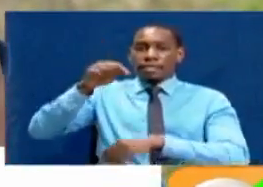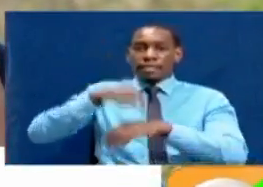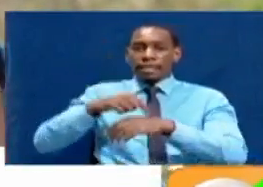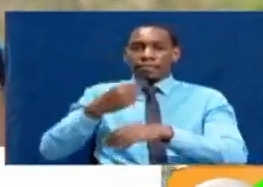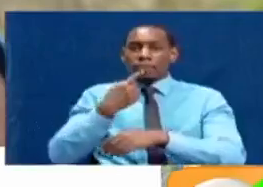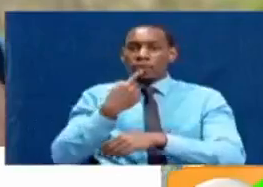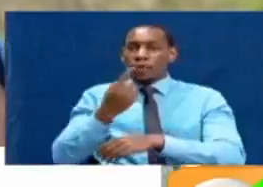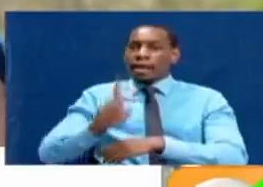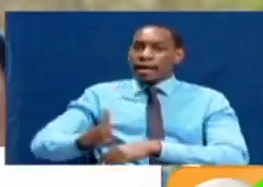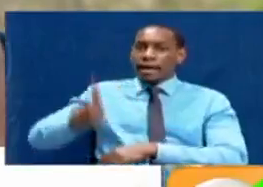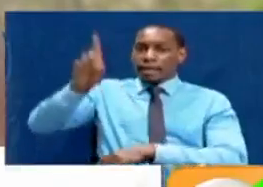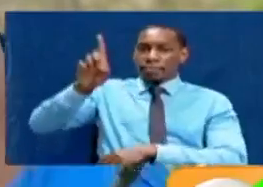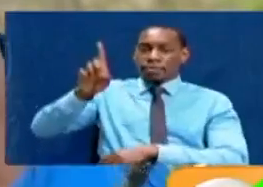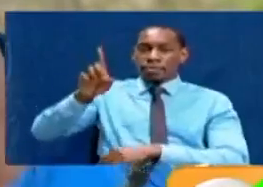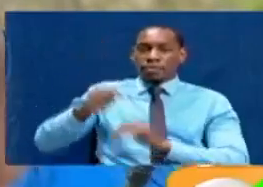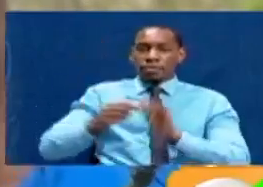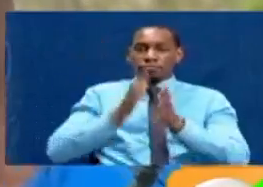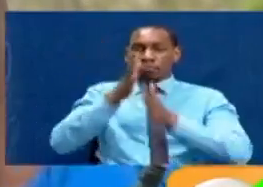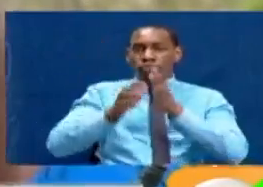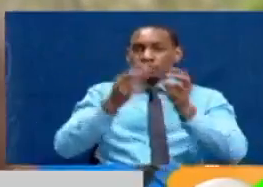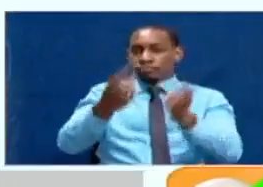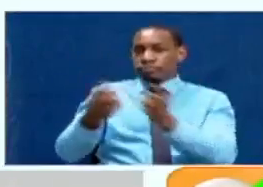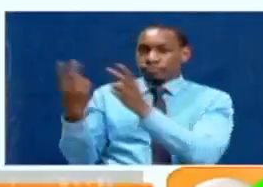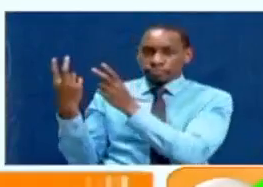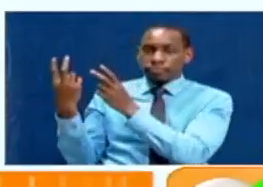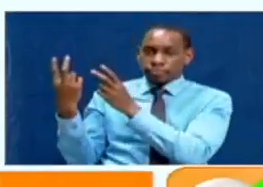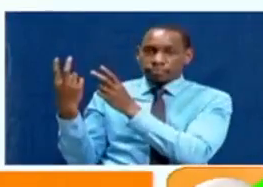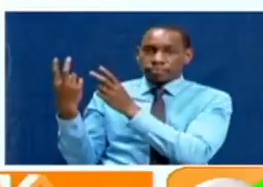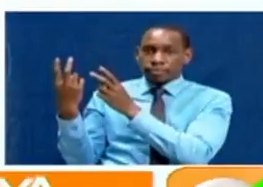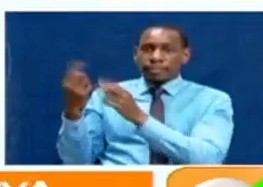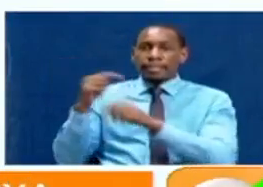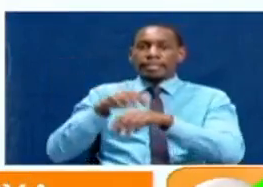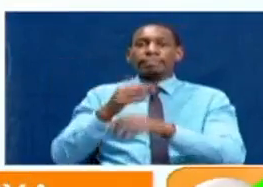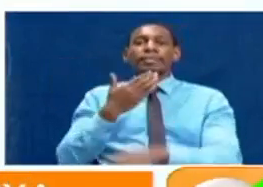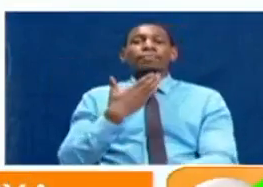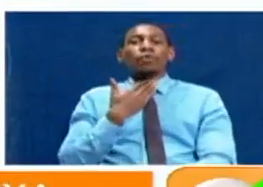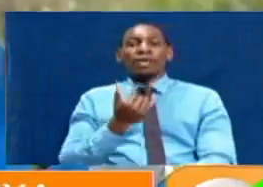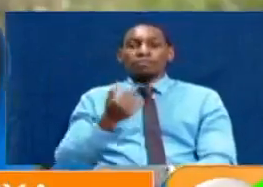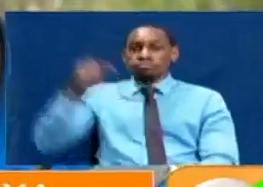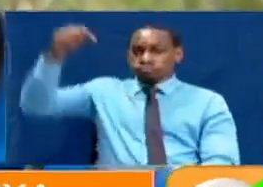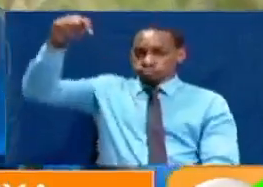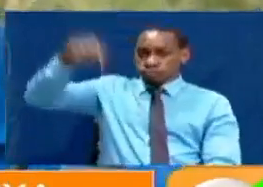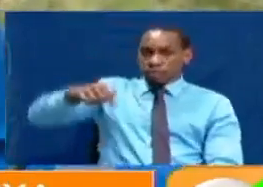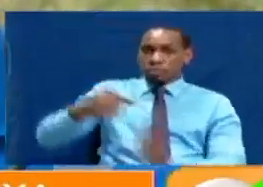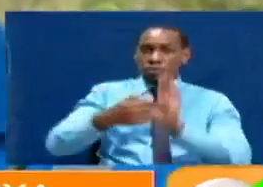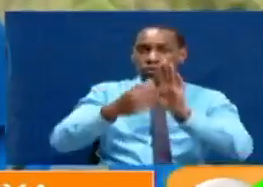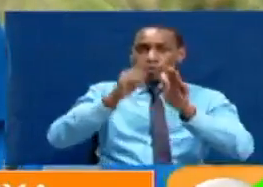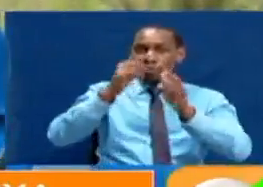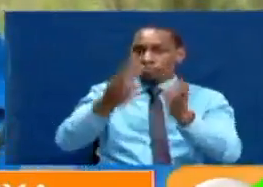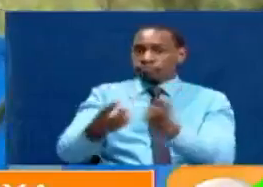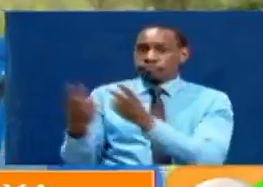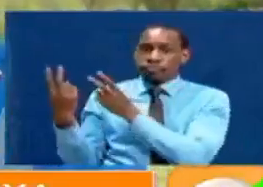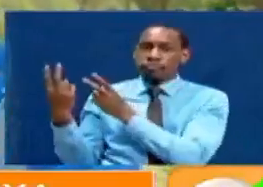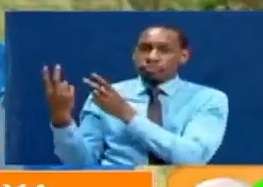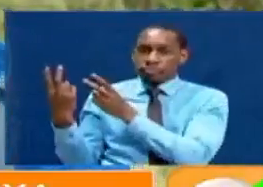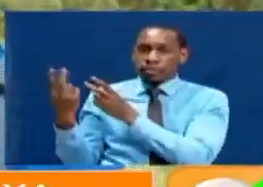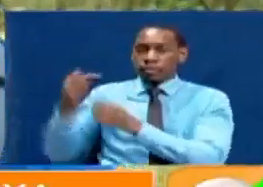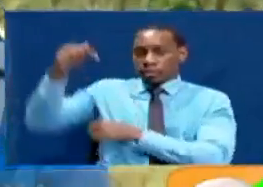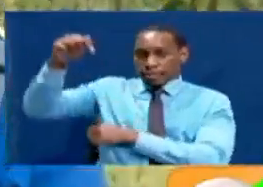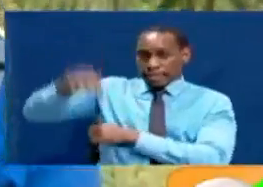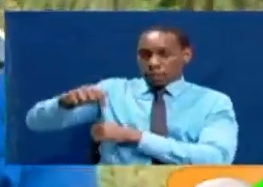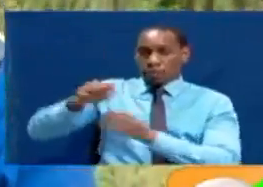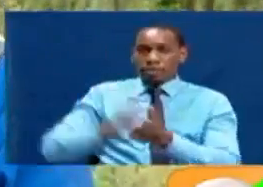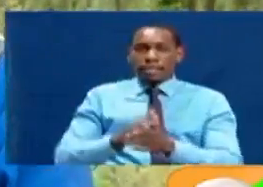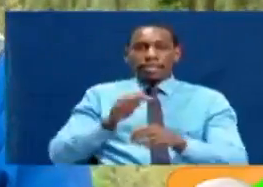you tell him to take you up, you just make this signal. This is take me up. When you want him to take you down, you make this signal is take you